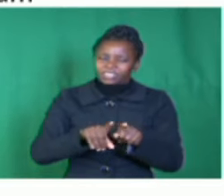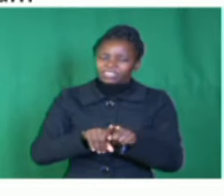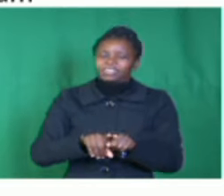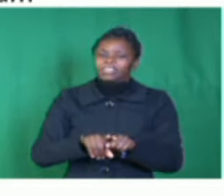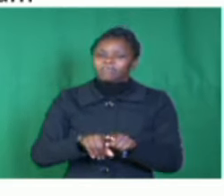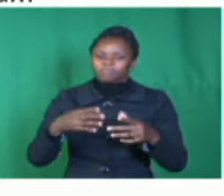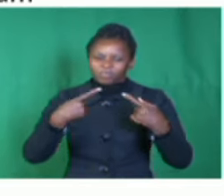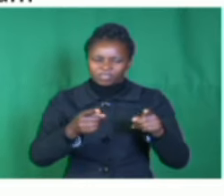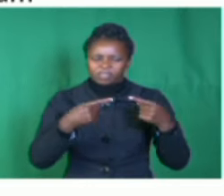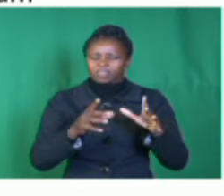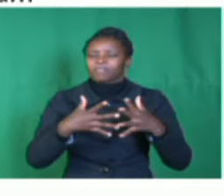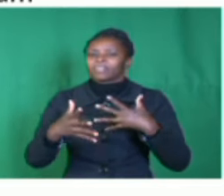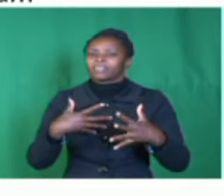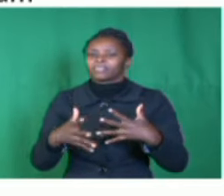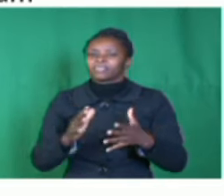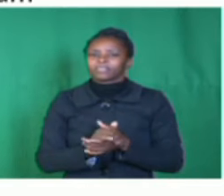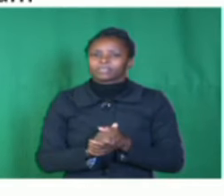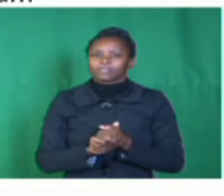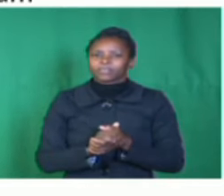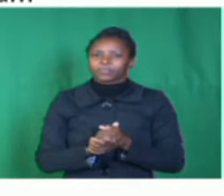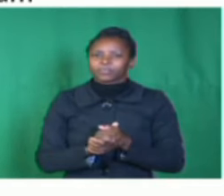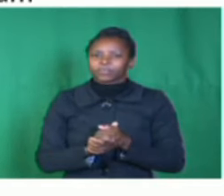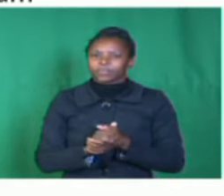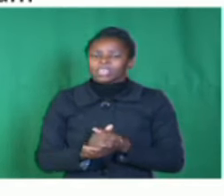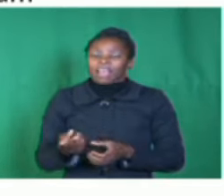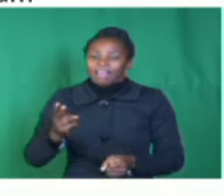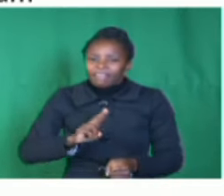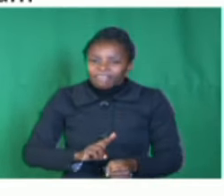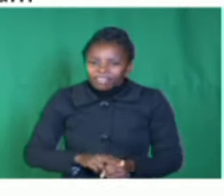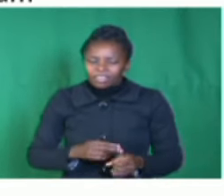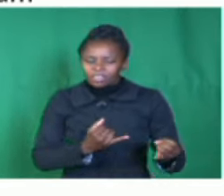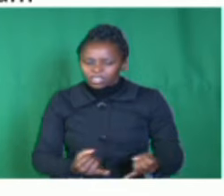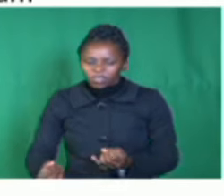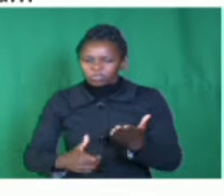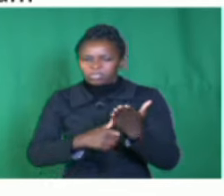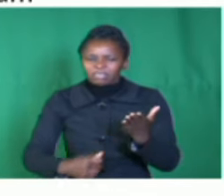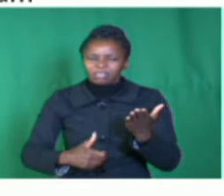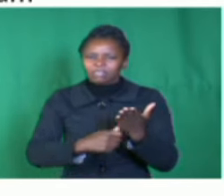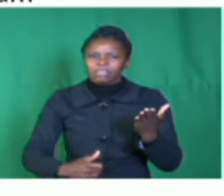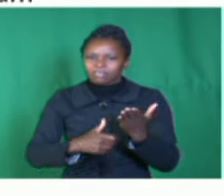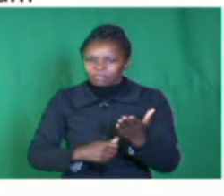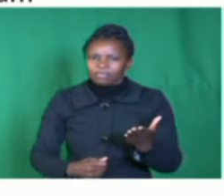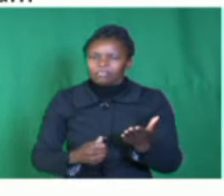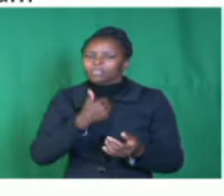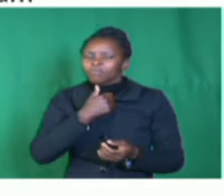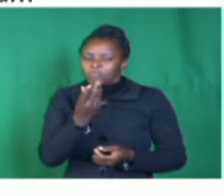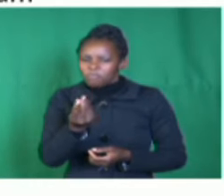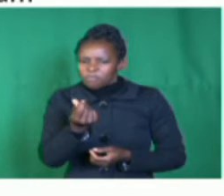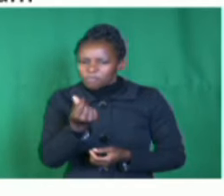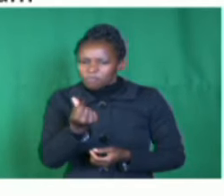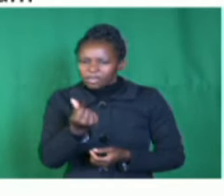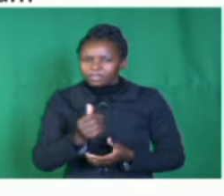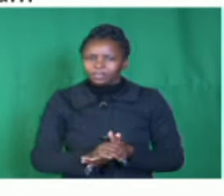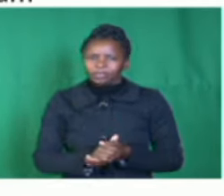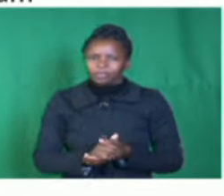taking abroad, of course. They introduced tax in the form of money. This they did,